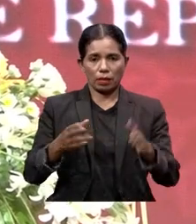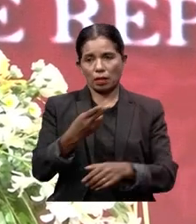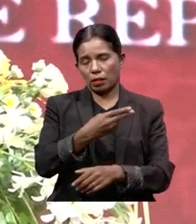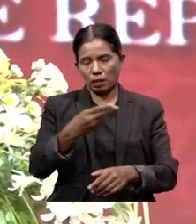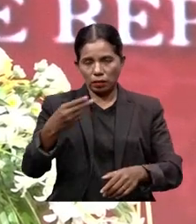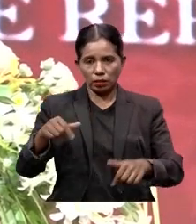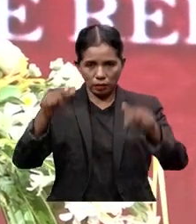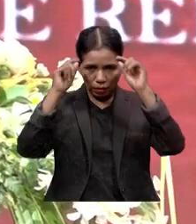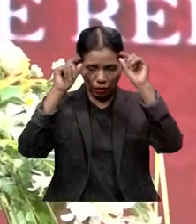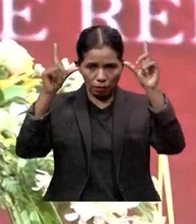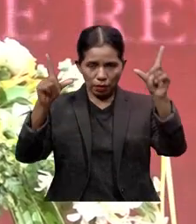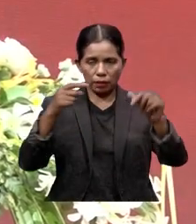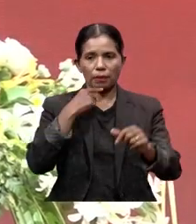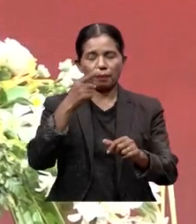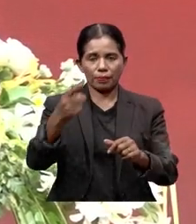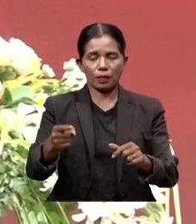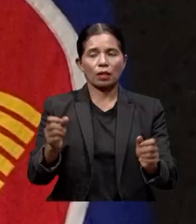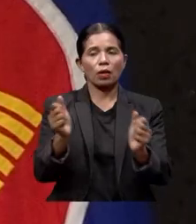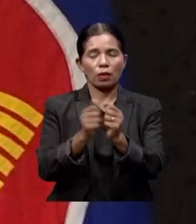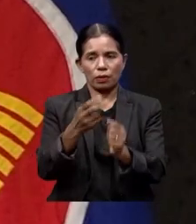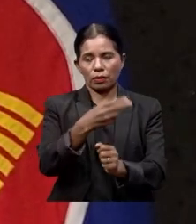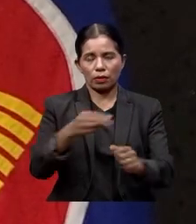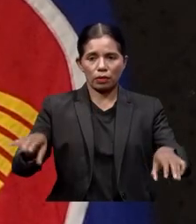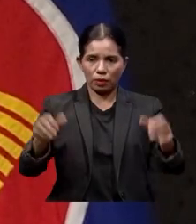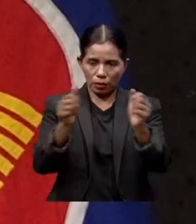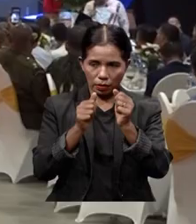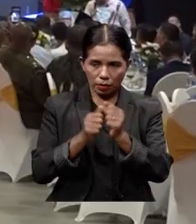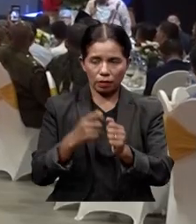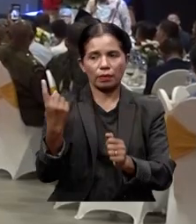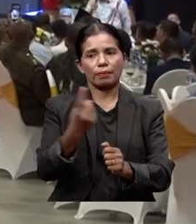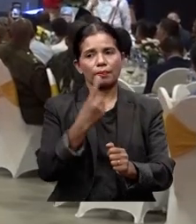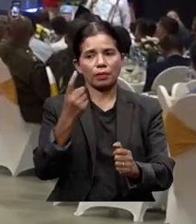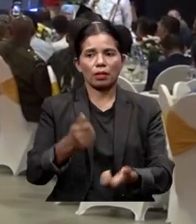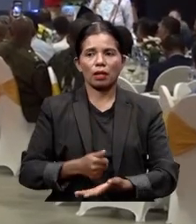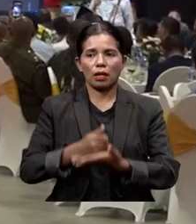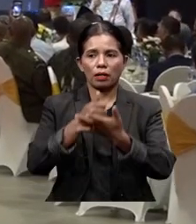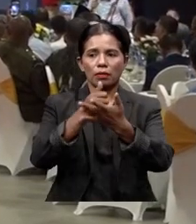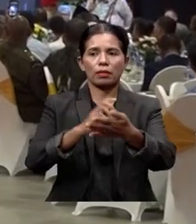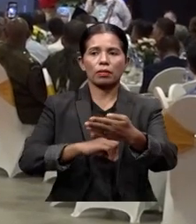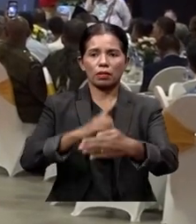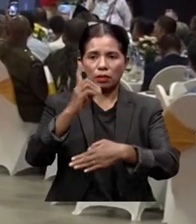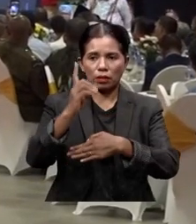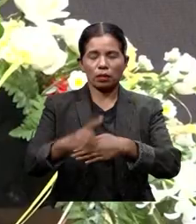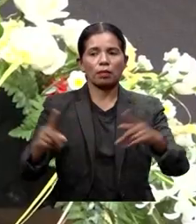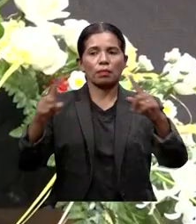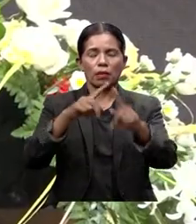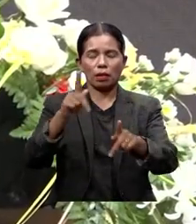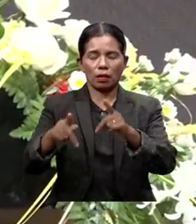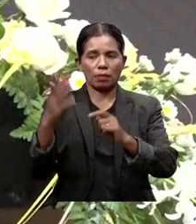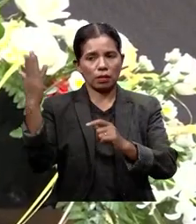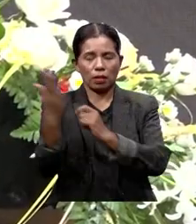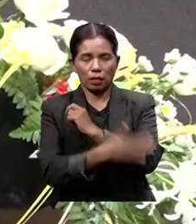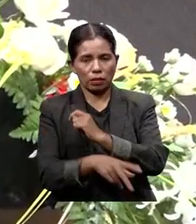a Timor-Leste, afirma Timor-Leste ou Indonésia se serviço a mútuo na Fatin, onde apoia desenvolvimento do povo e a nação